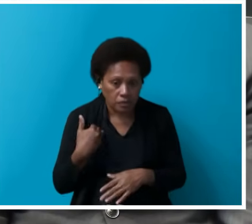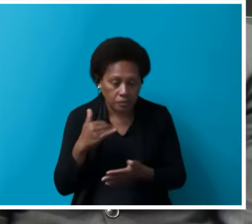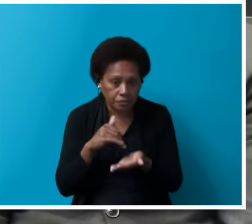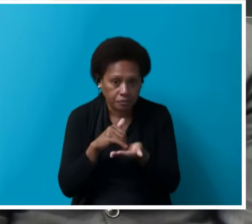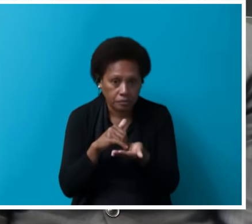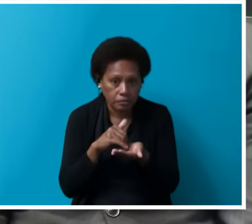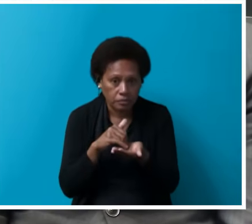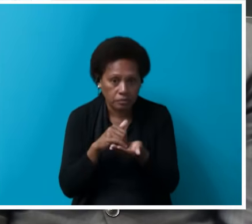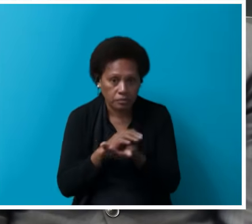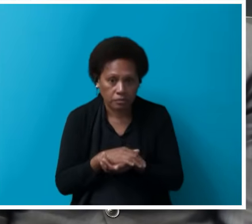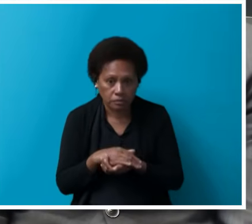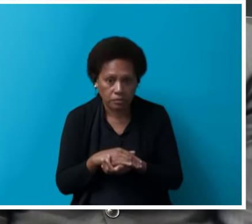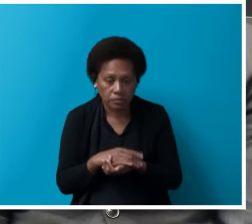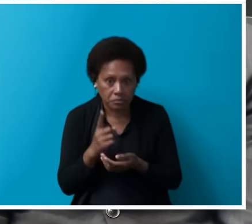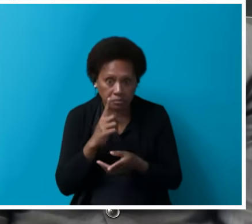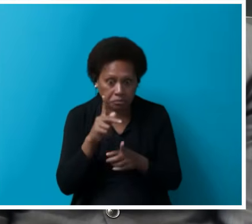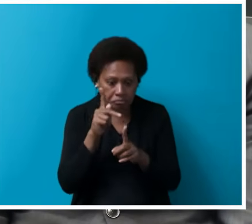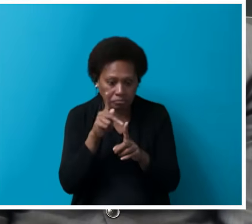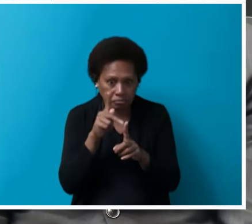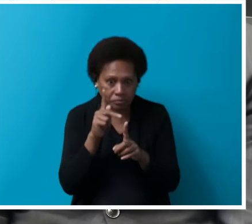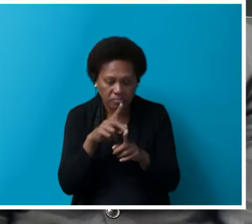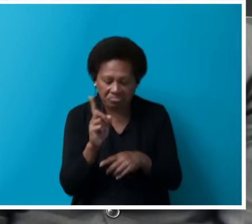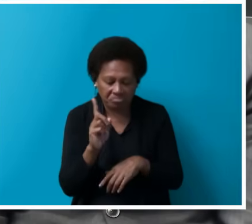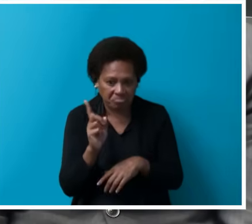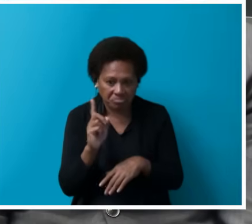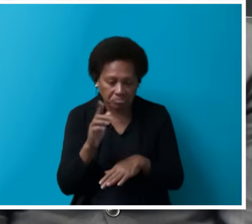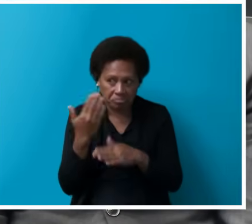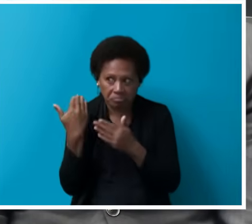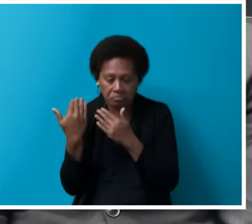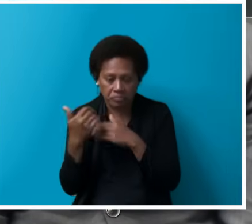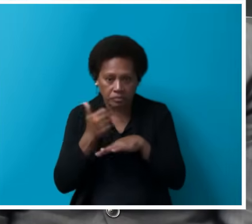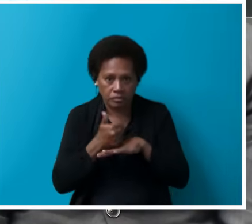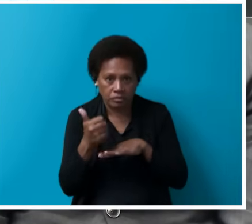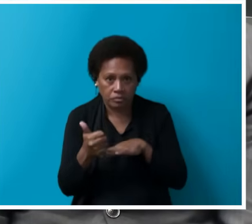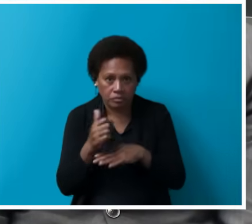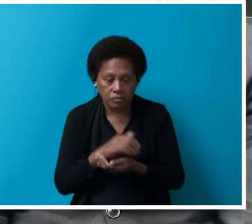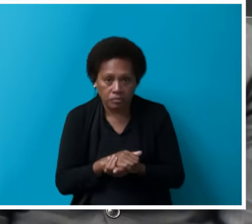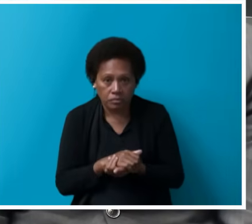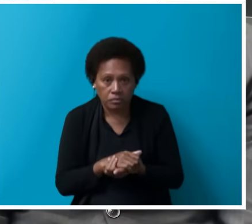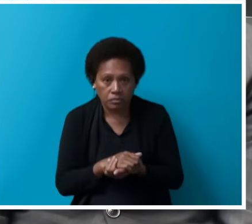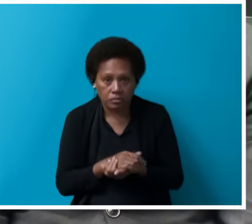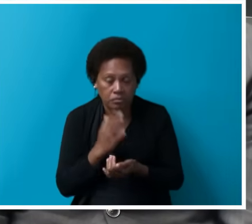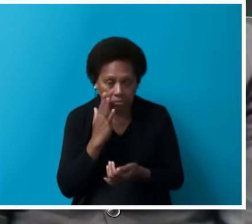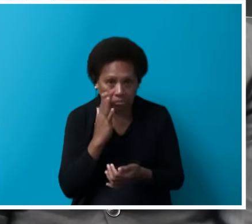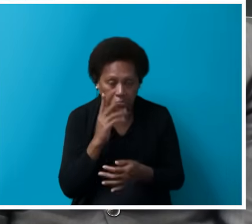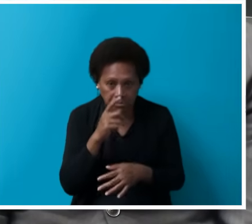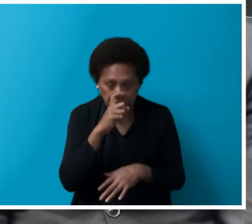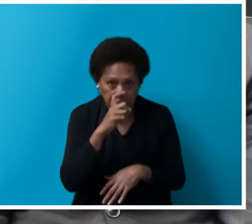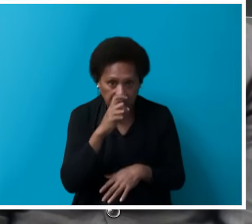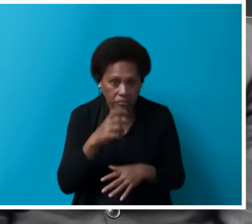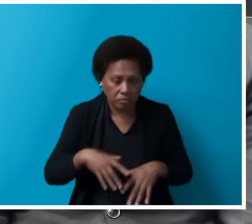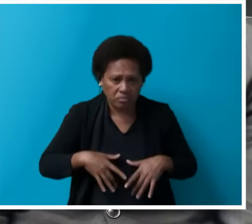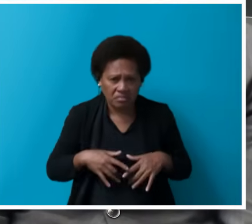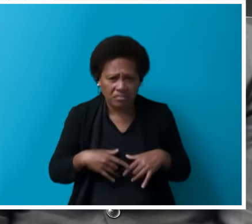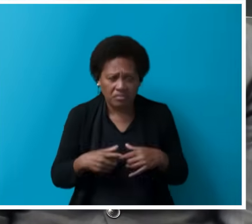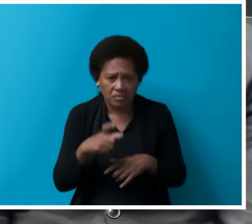You look at the priority of the previous government. And we have been landed with that when people complain about CWM